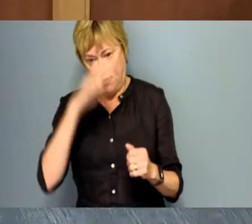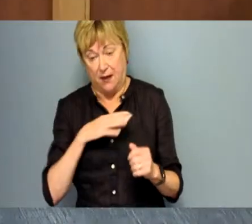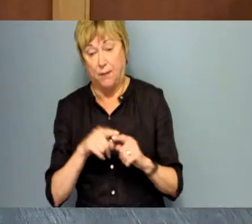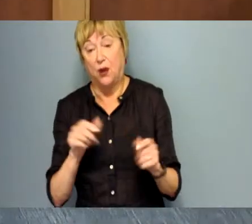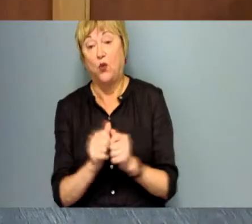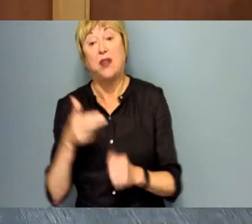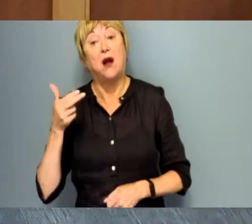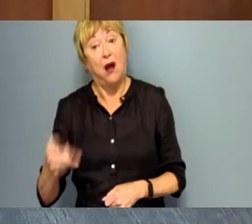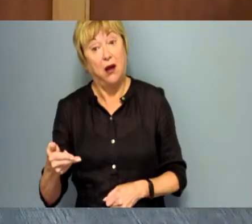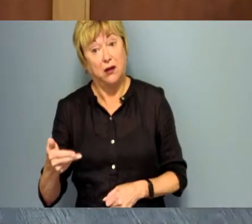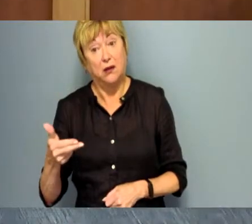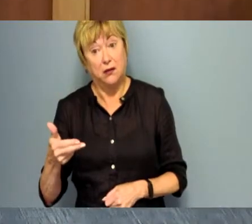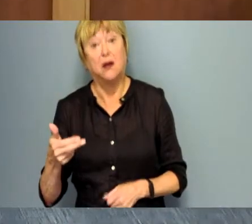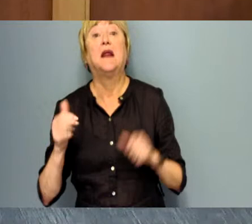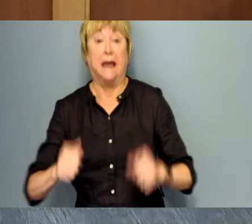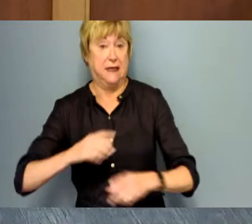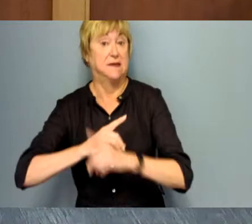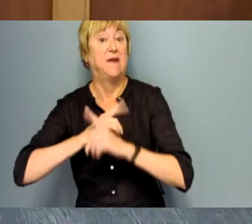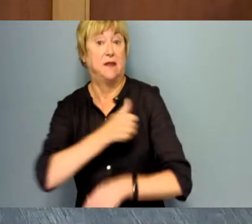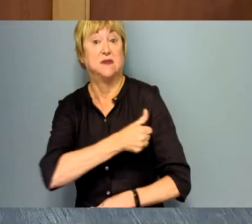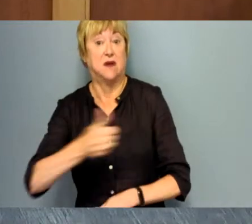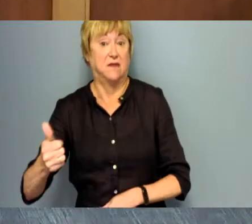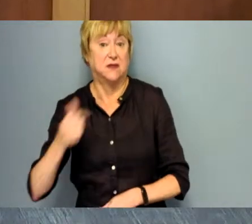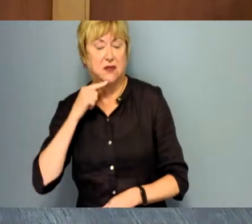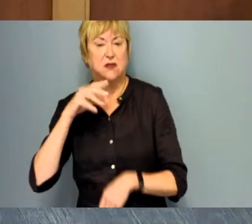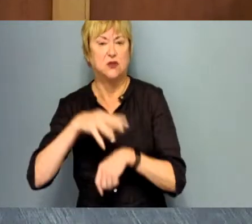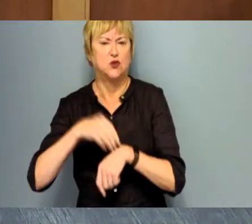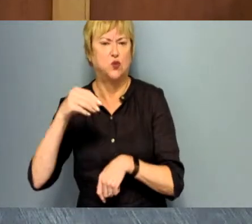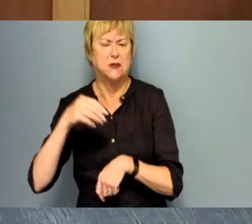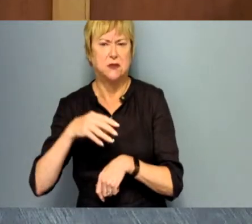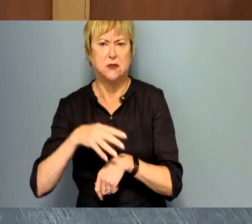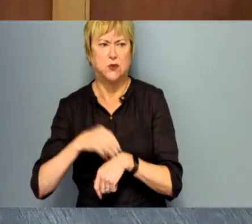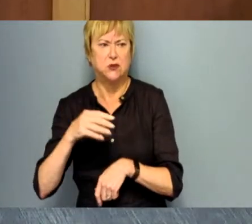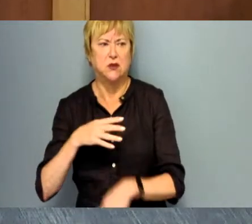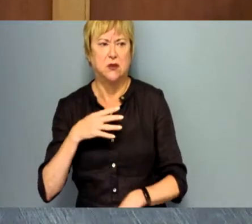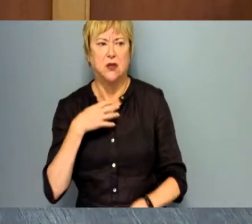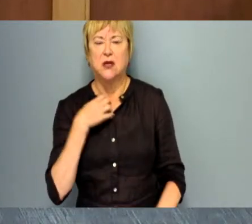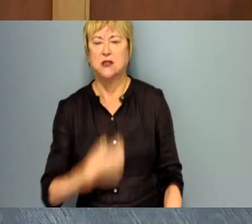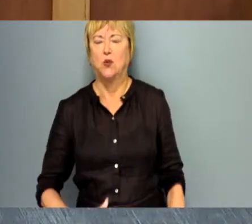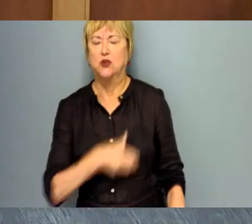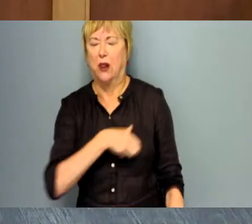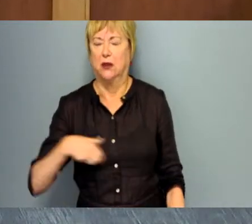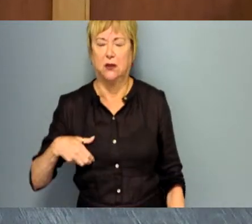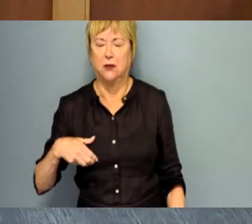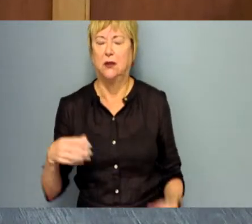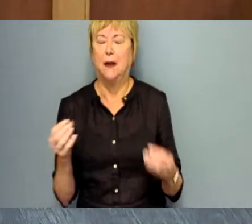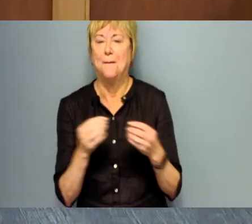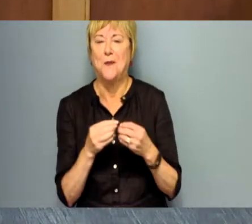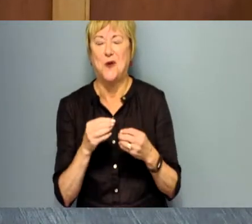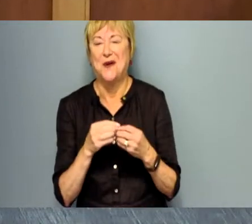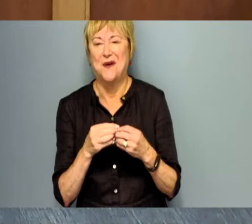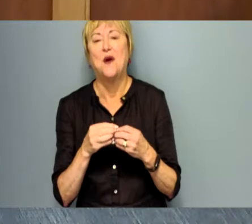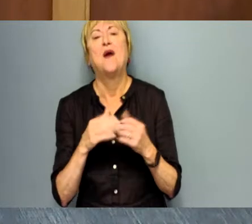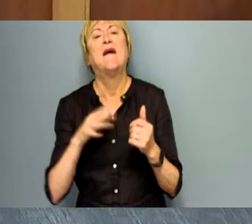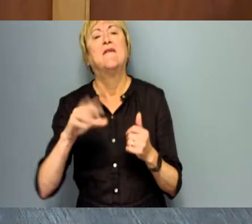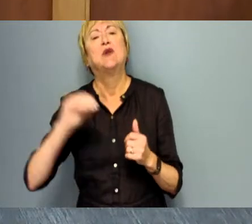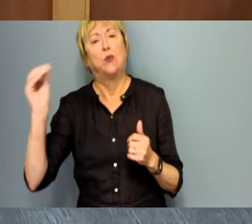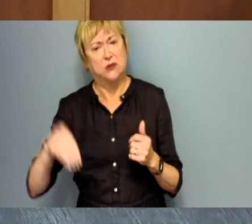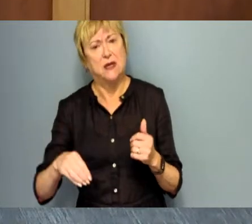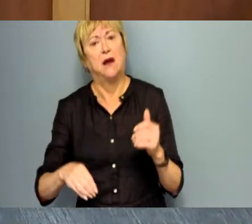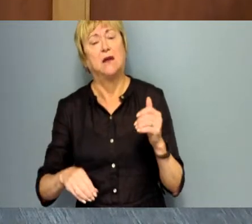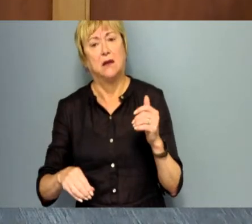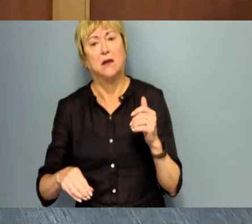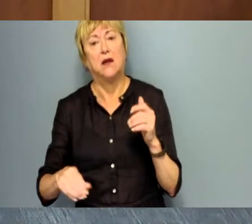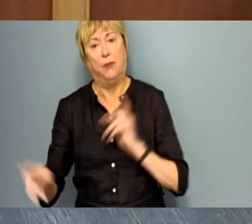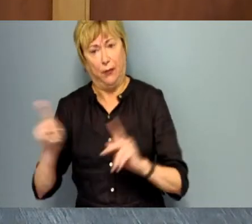can defend themselves. In Switzerland, where at least more than 50% of the households have